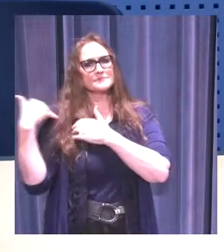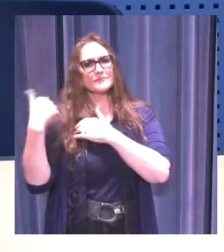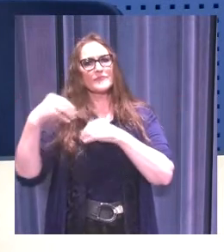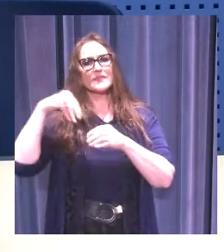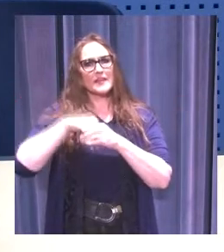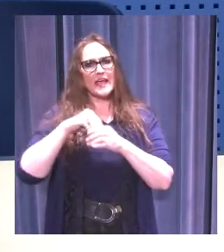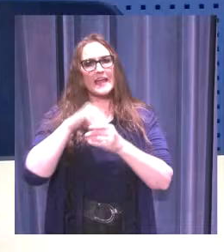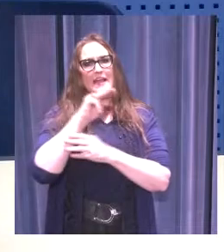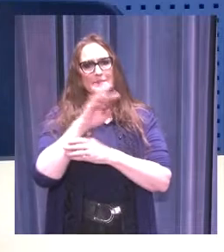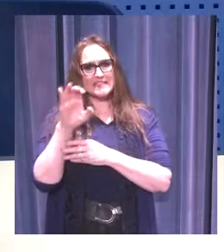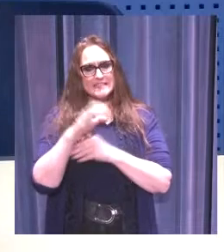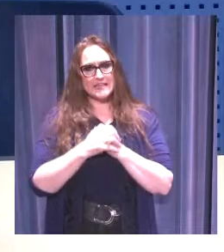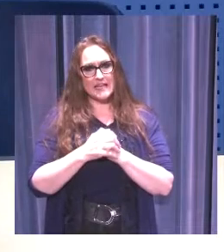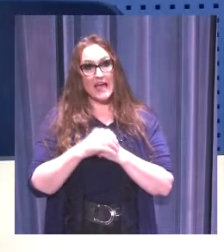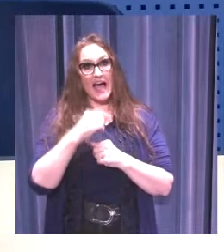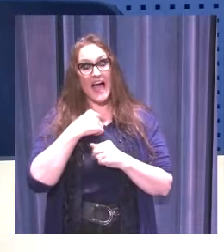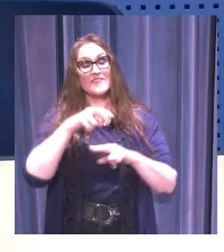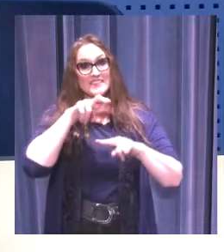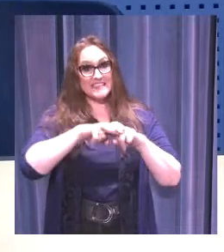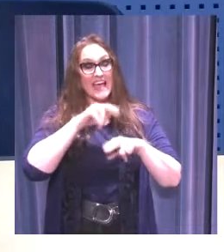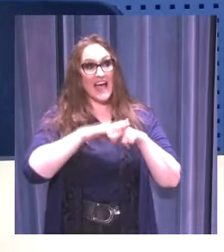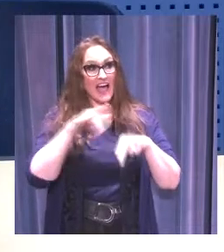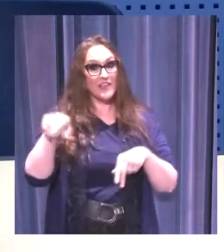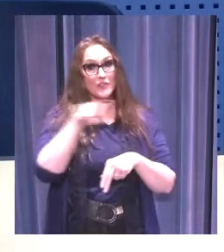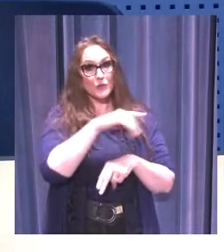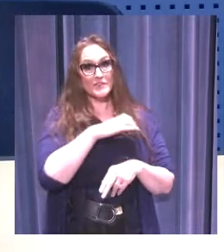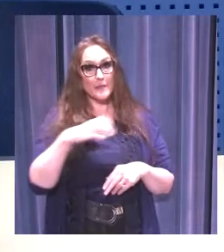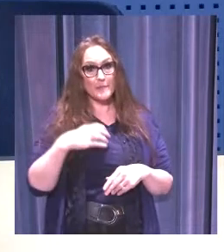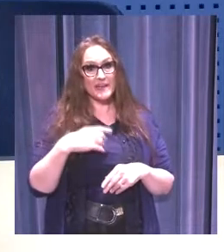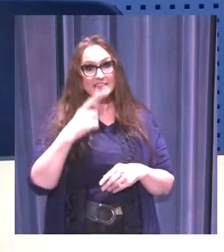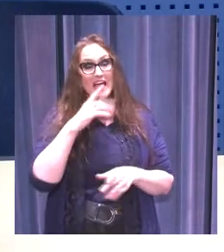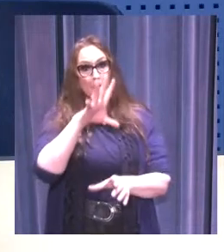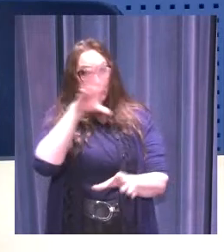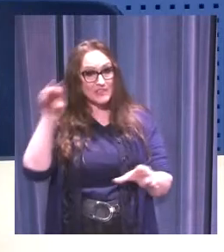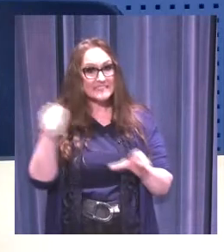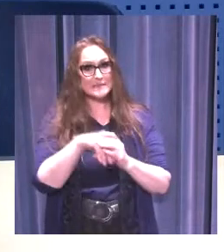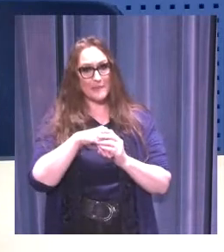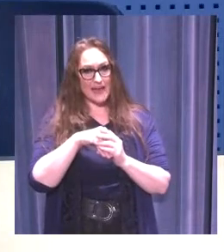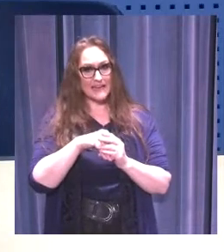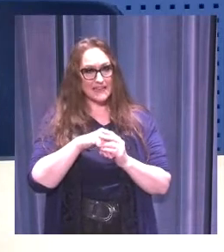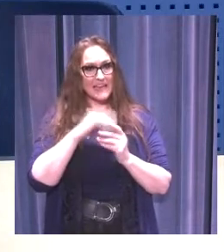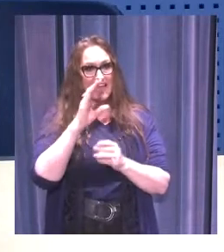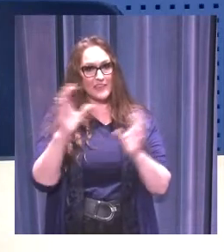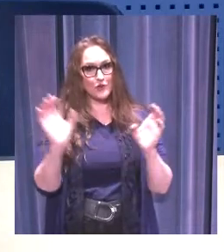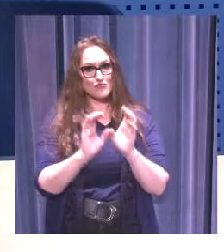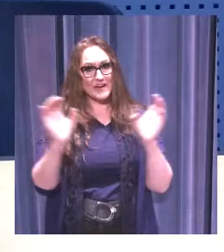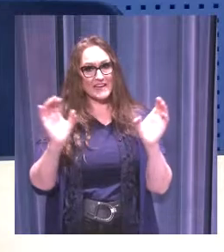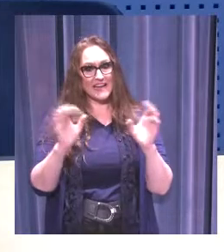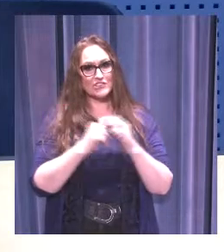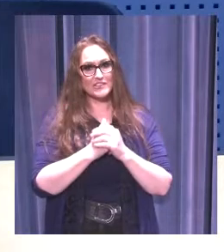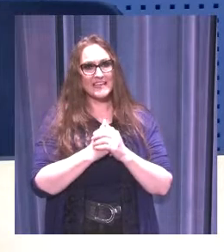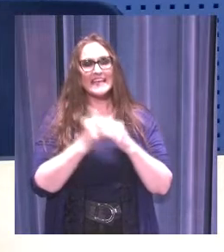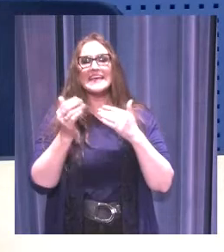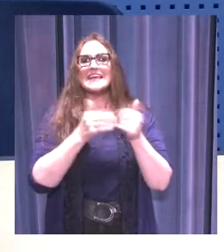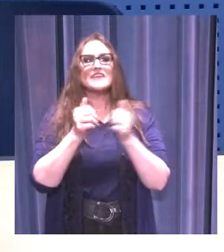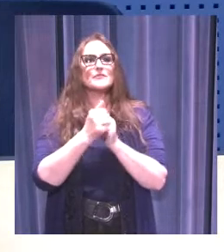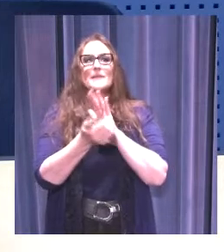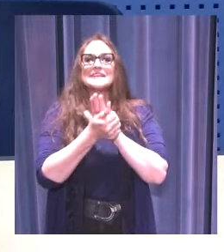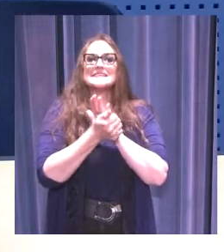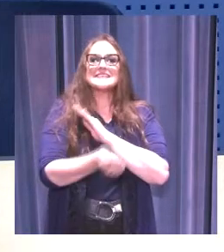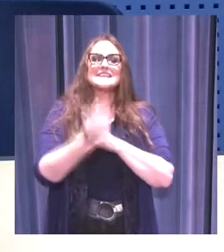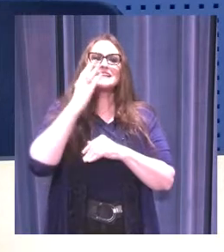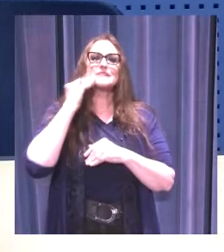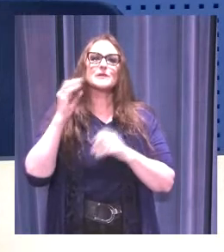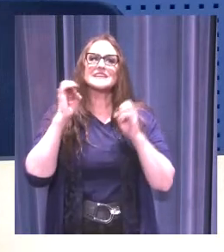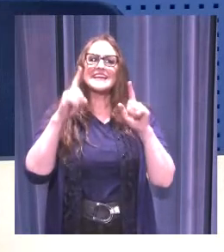within MCC. I've sat on those committees, and I've participated in accreditation. Even with my skills and experience in